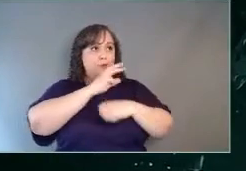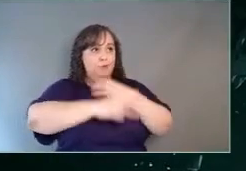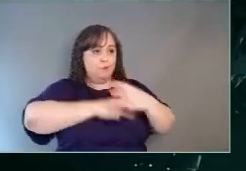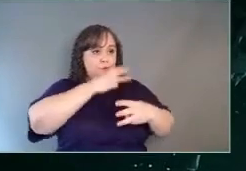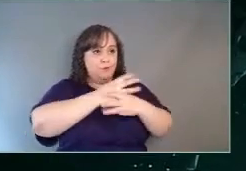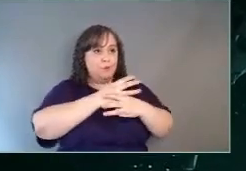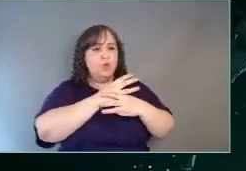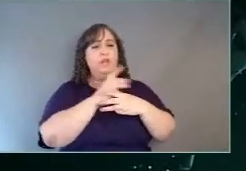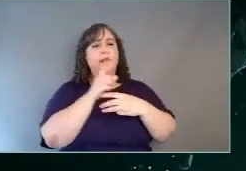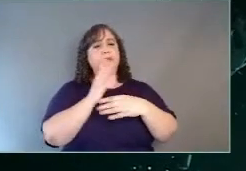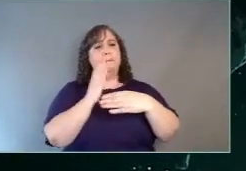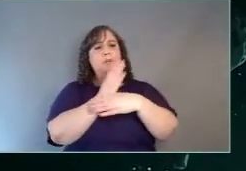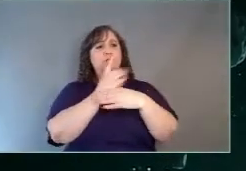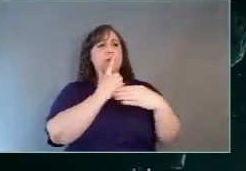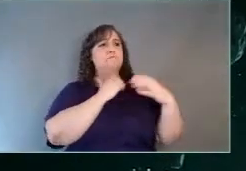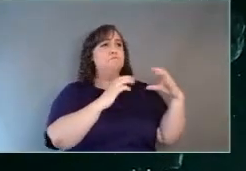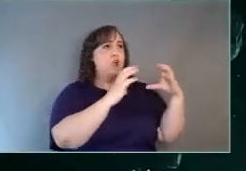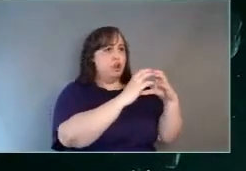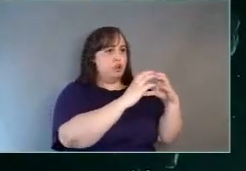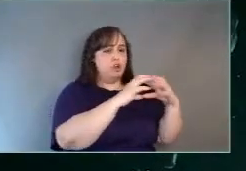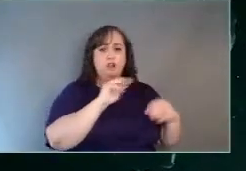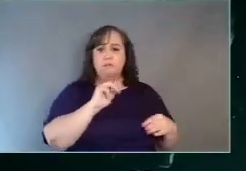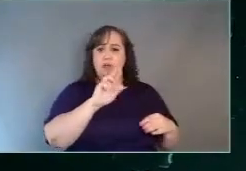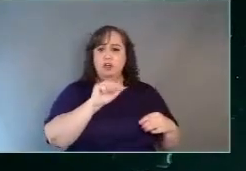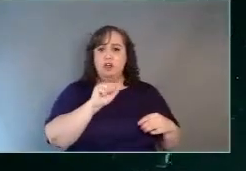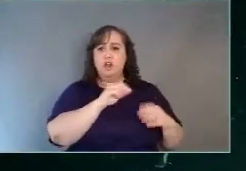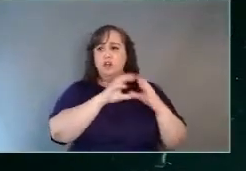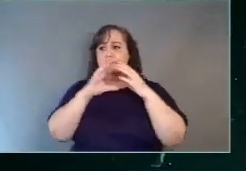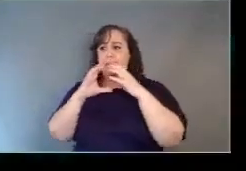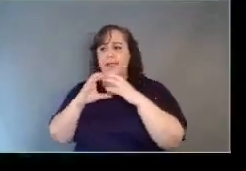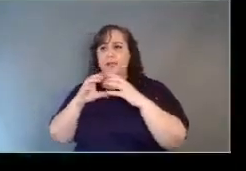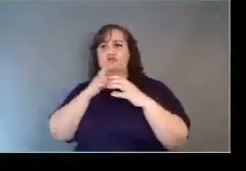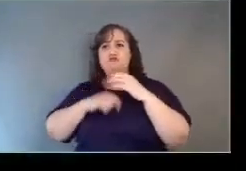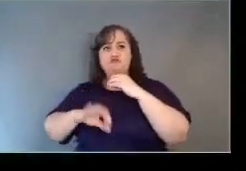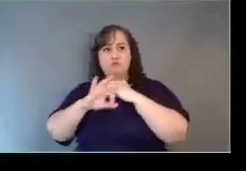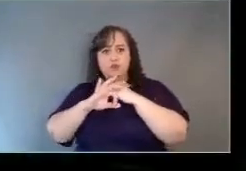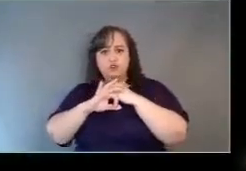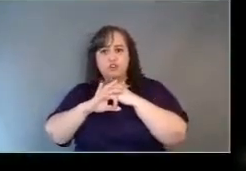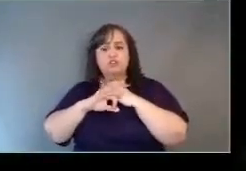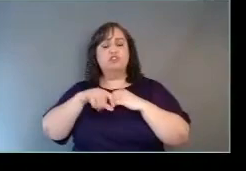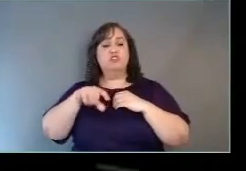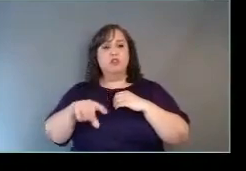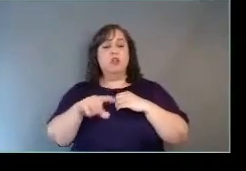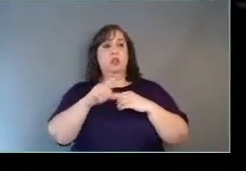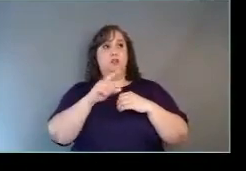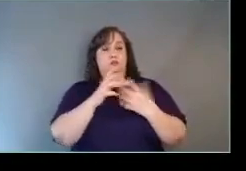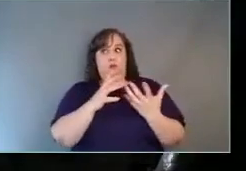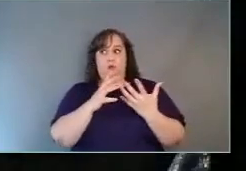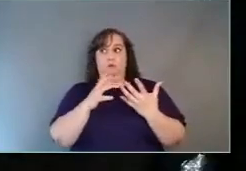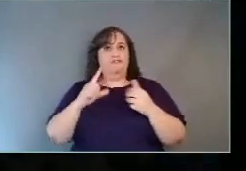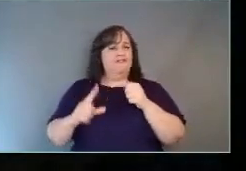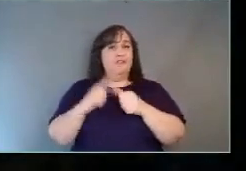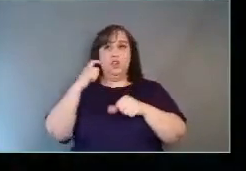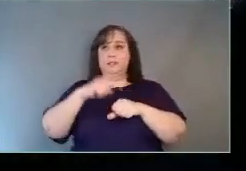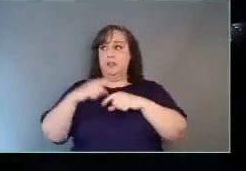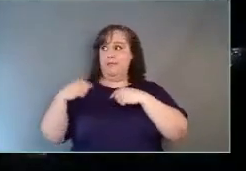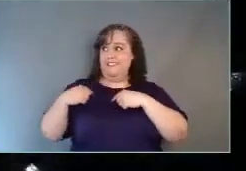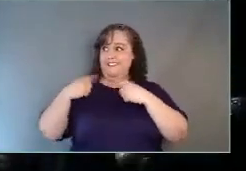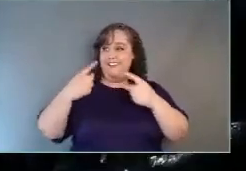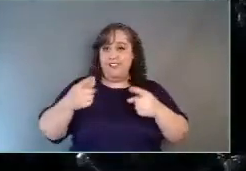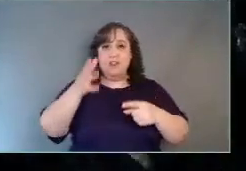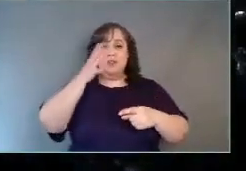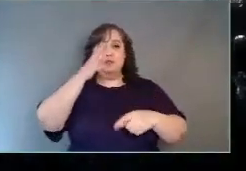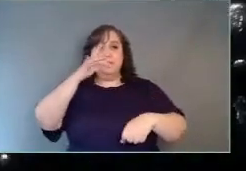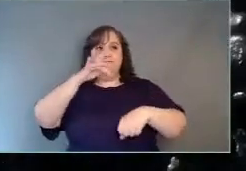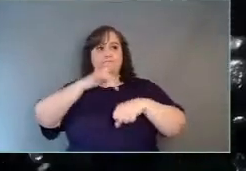and Jupiter. So for the very first time ever, humanity will explore a world made not of rock or